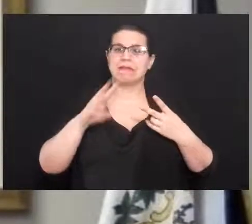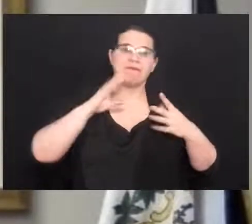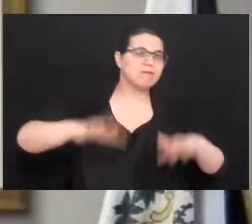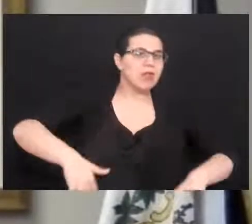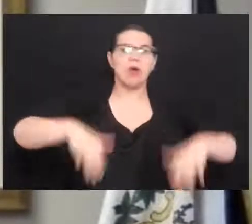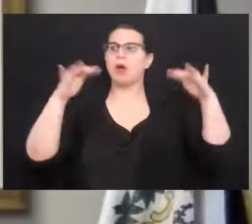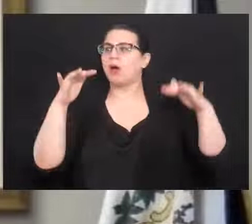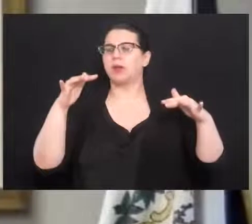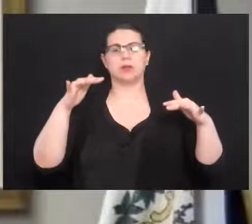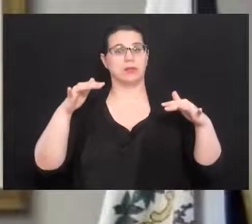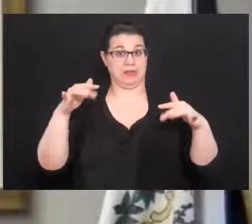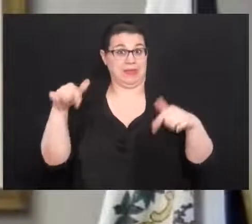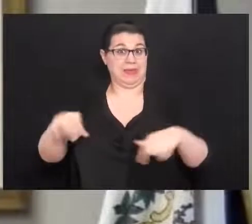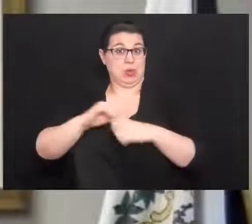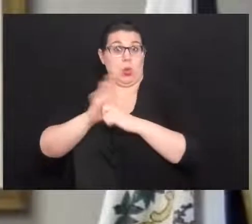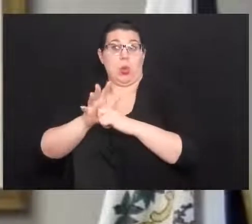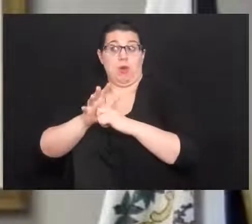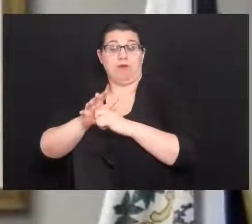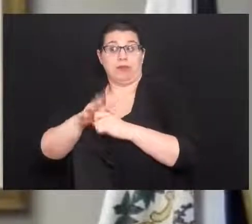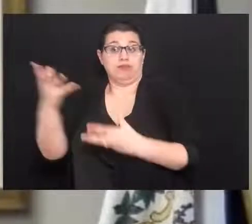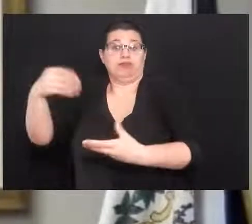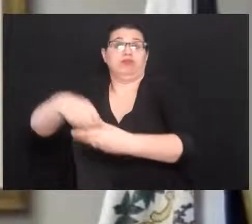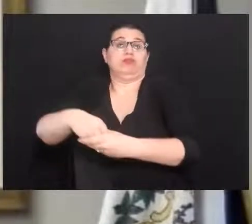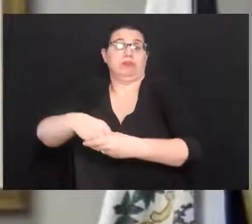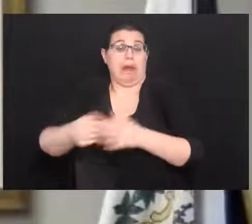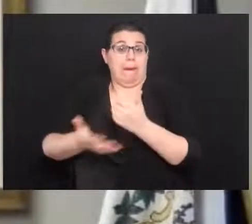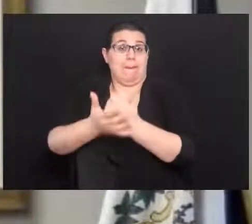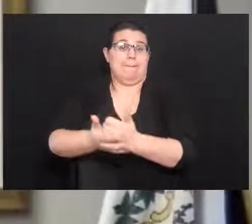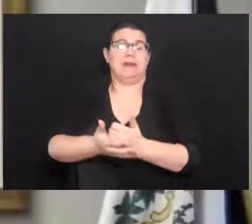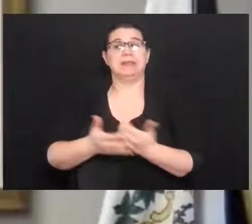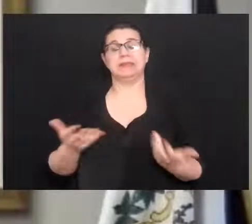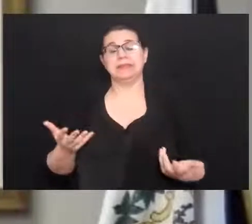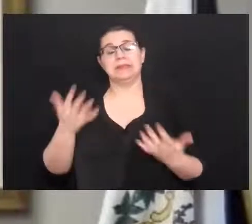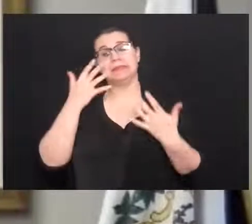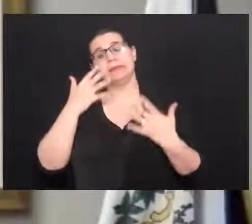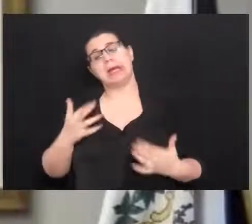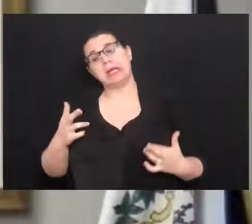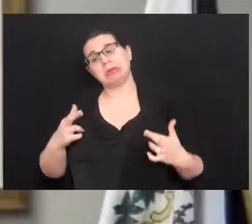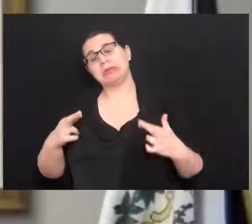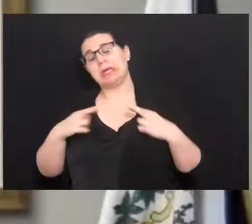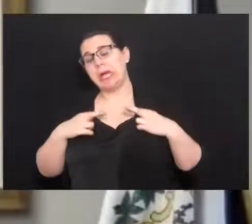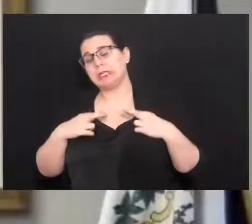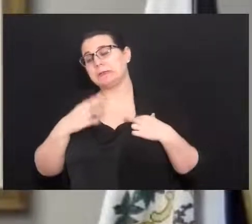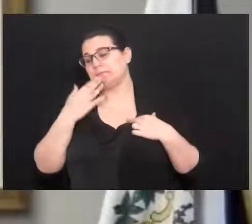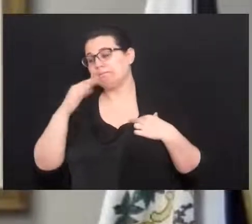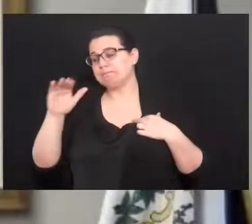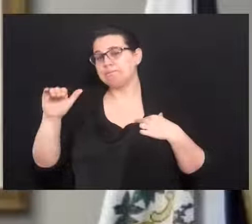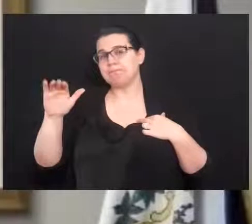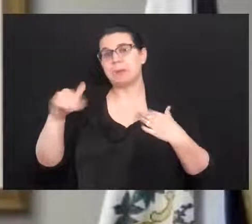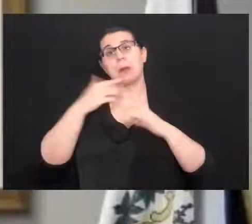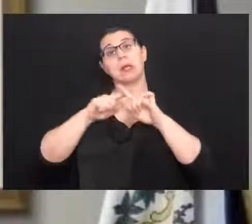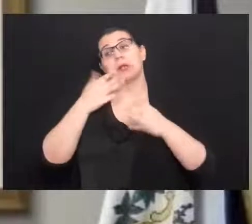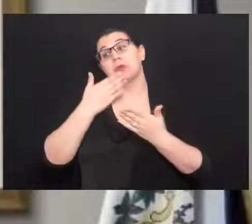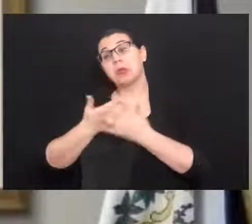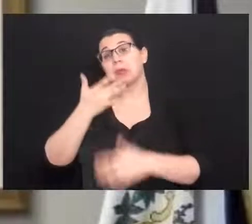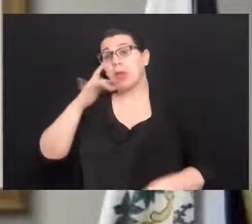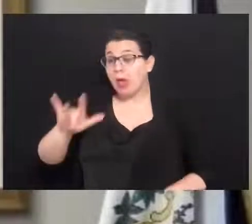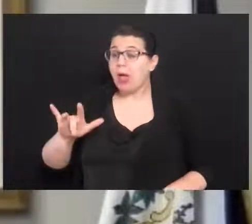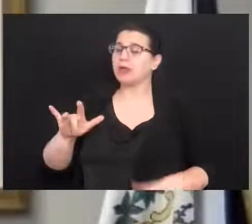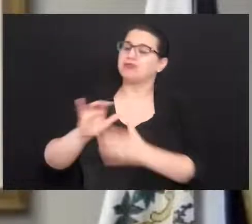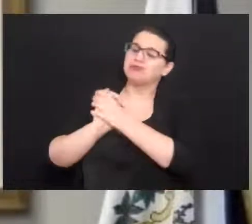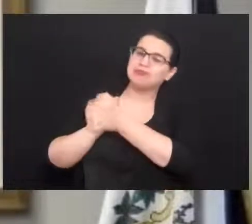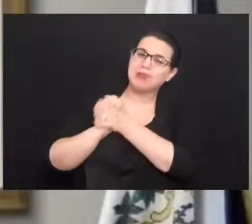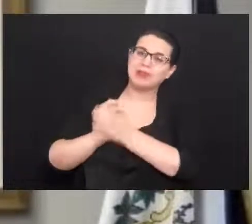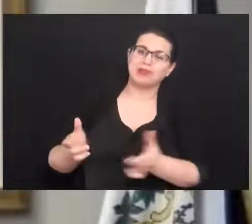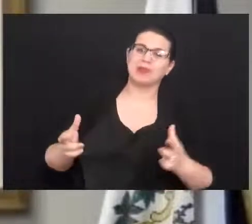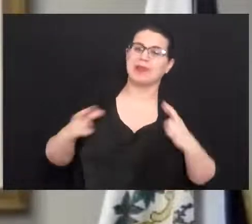the COVID-19 response. So sad to see Walt go, but I wish him well and congratulations on retirement